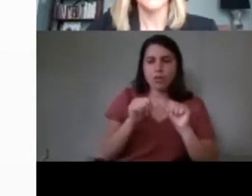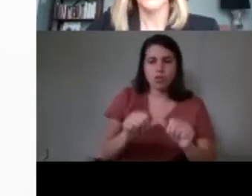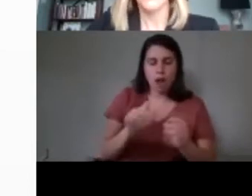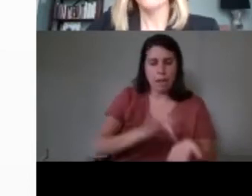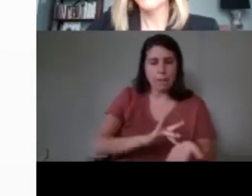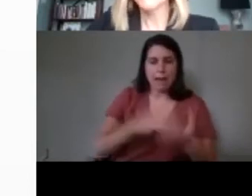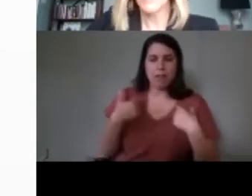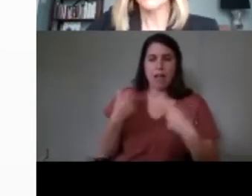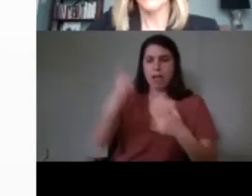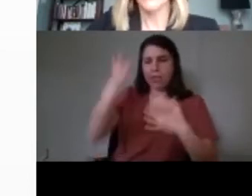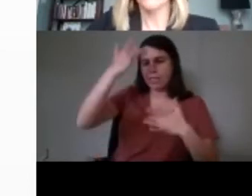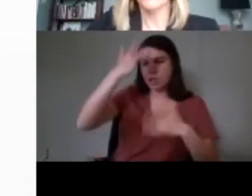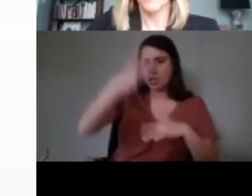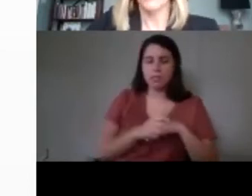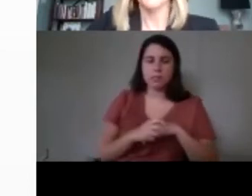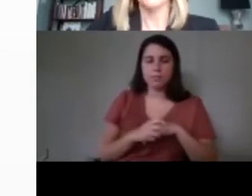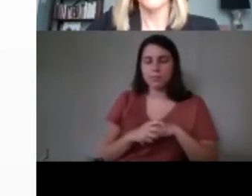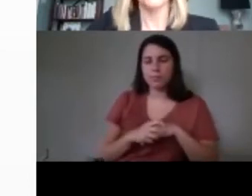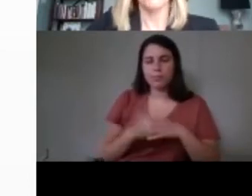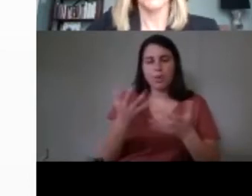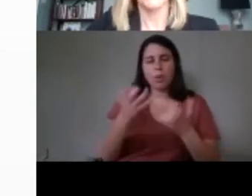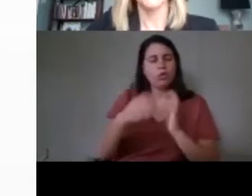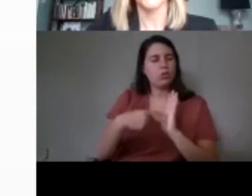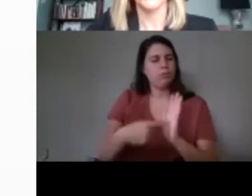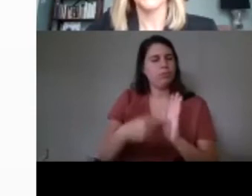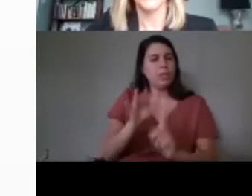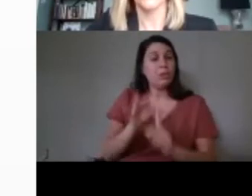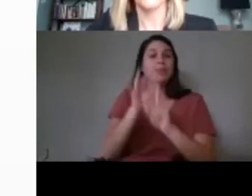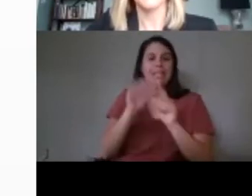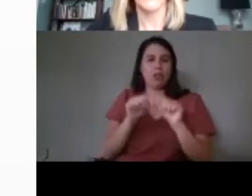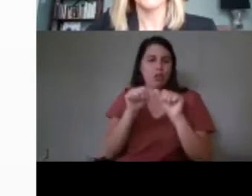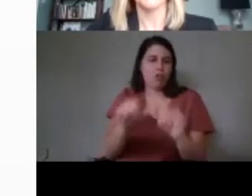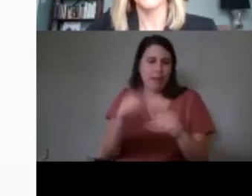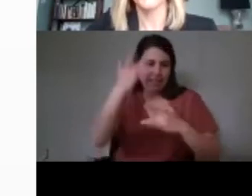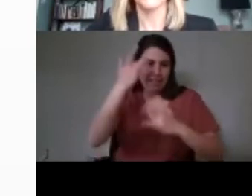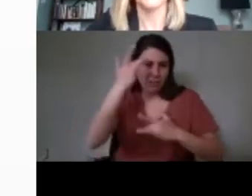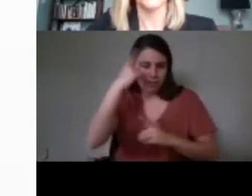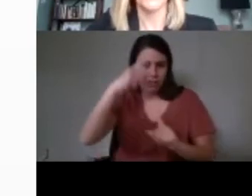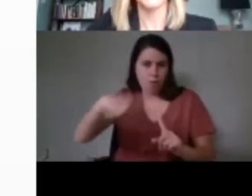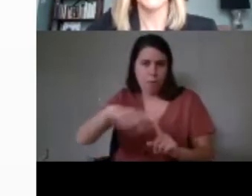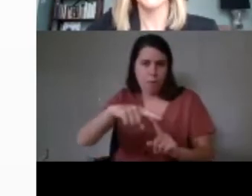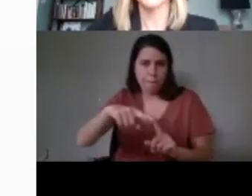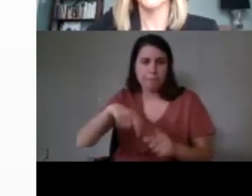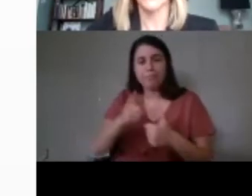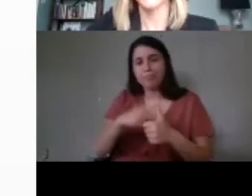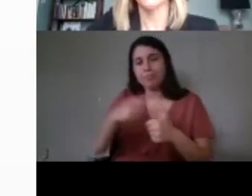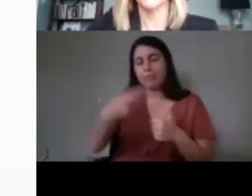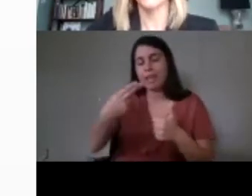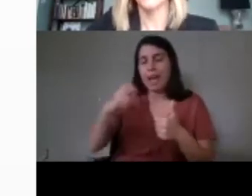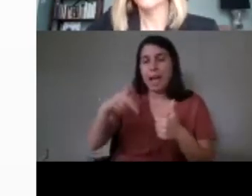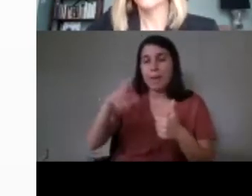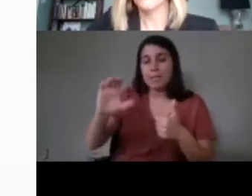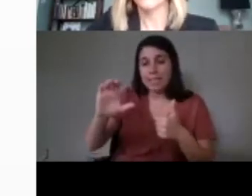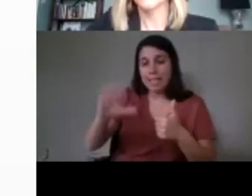conditions. Wanted to highlight a couple of the unique chronic conditions that occur in this population. So hepatitis C and